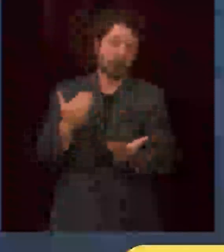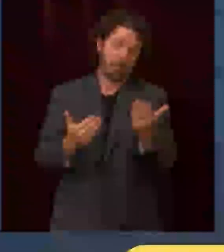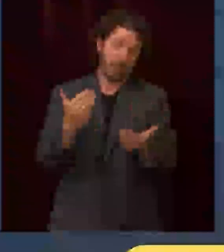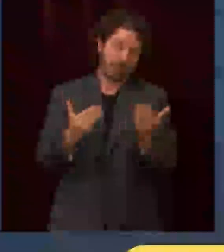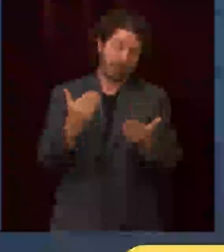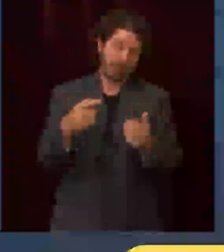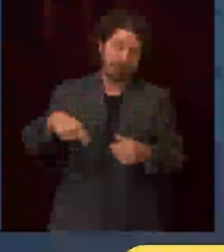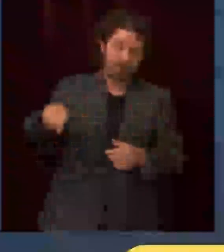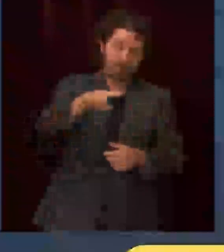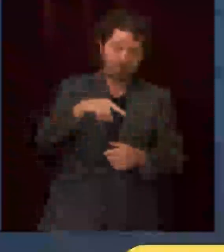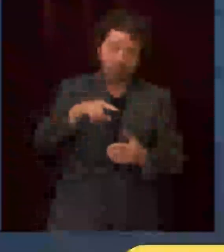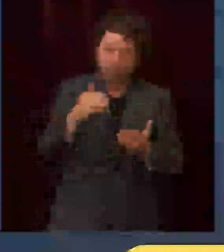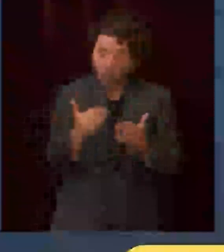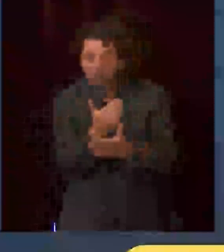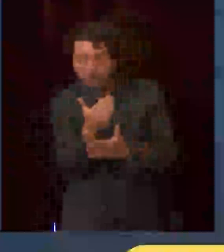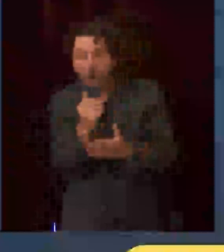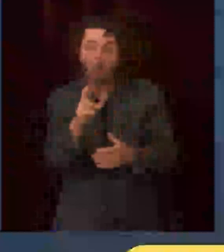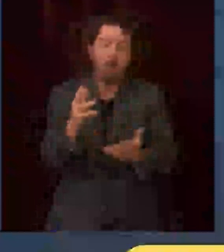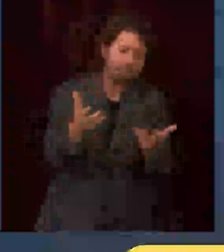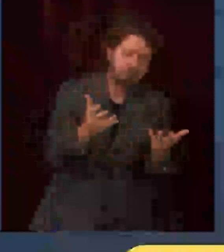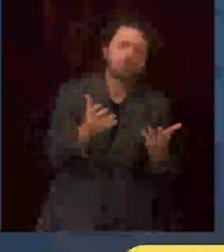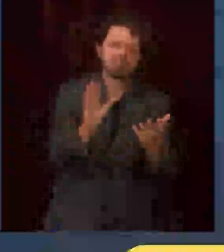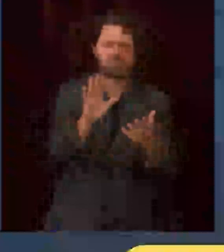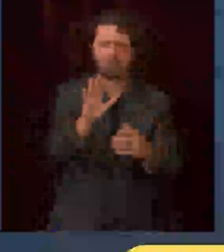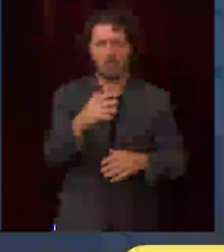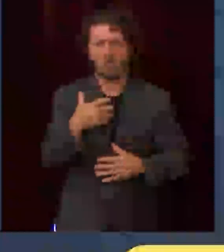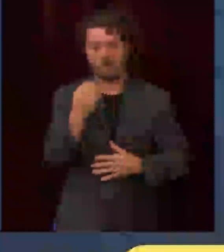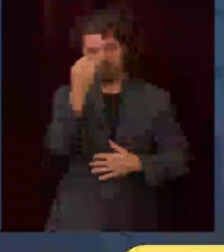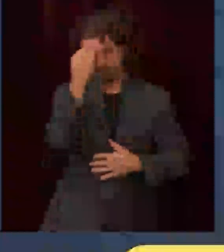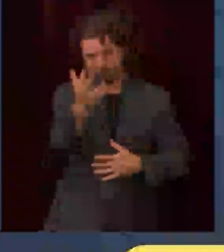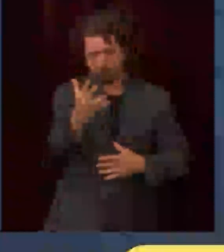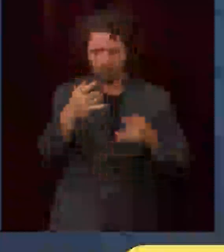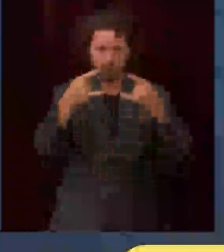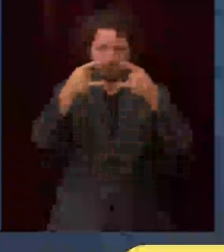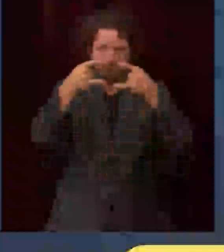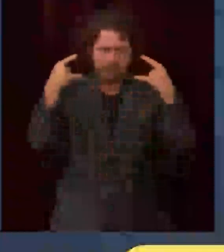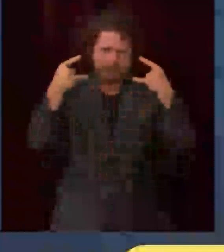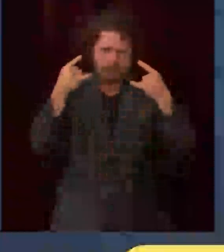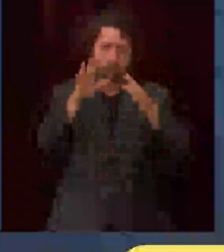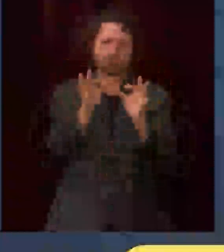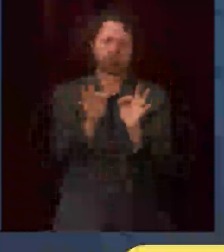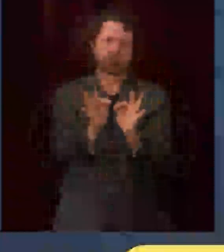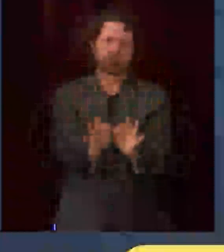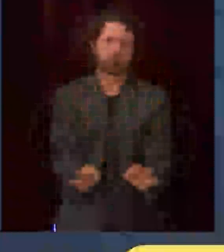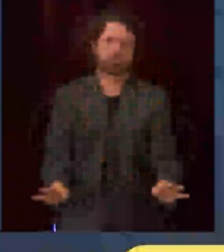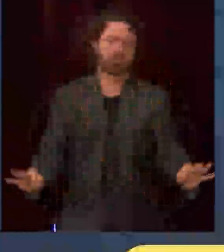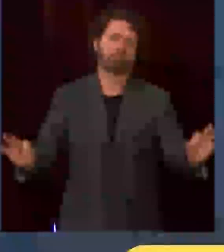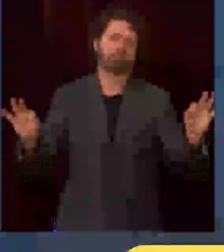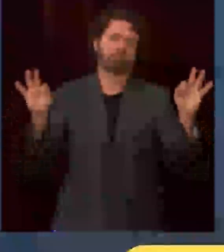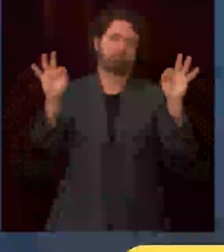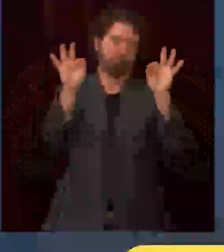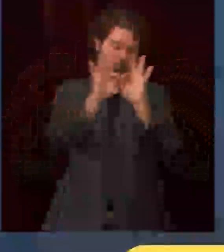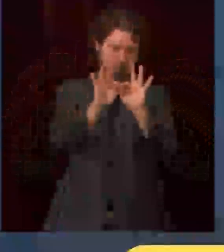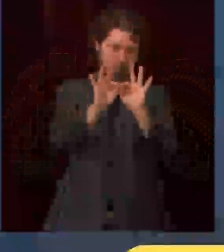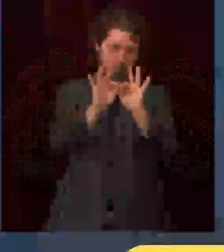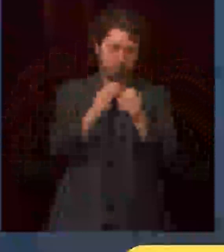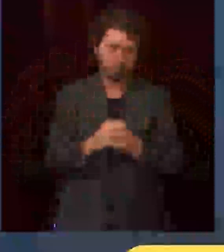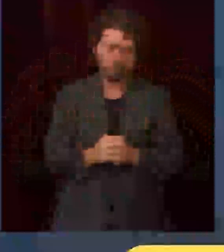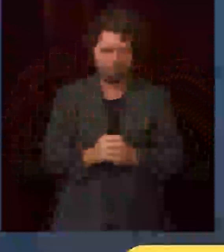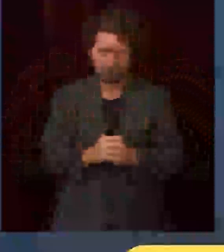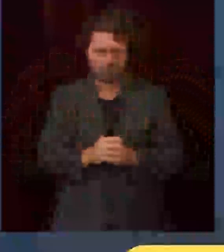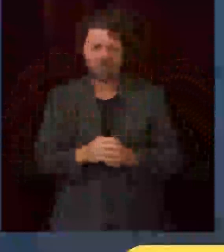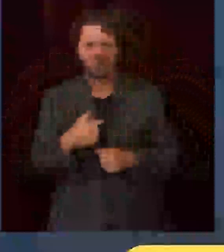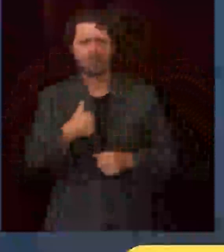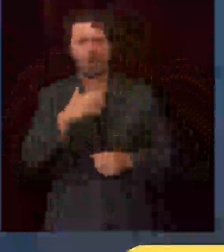the importance of facial coverings is one of the important parts of this strategy. I'll have Dr. John Lynch talk